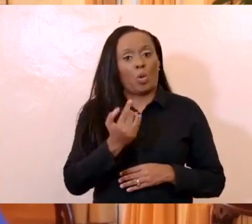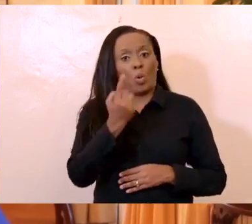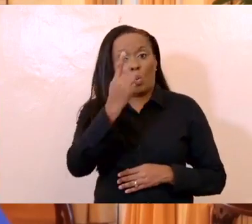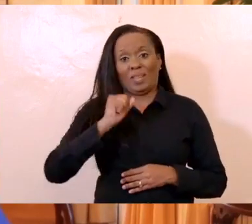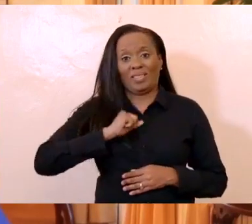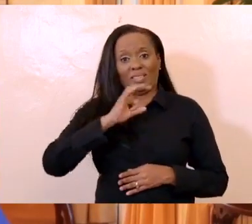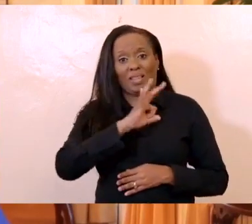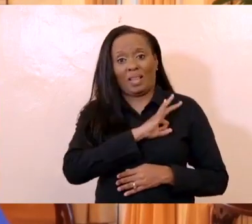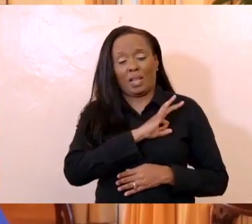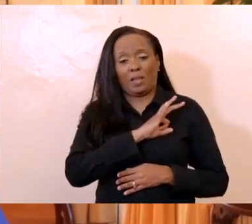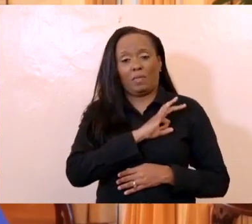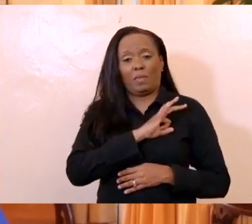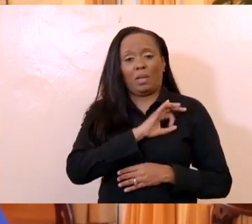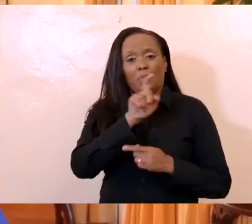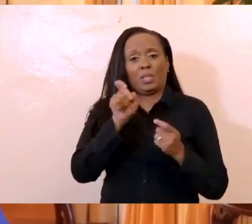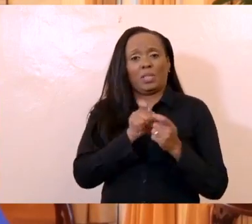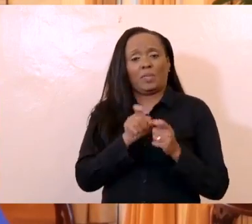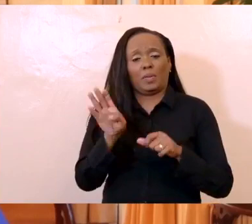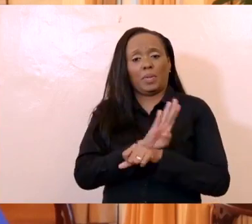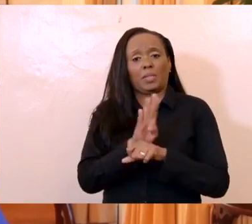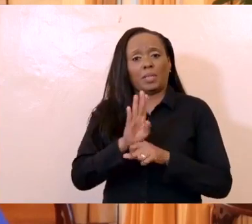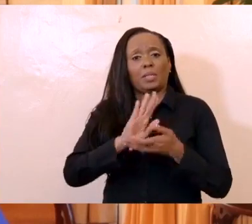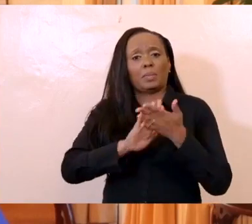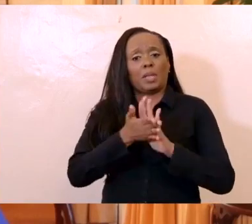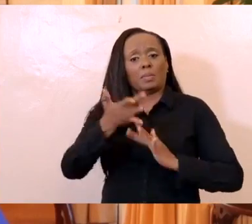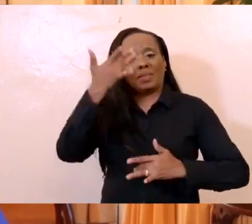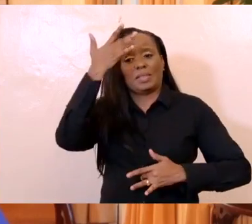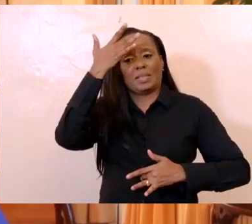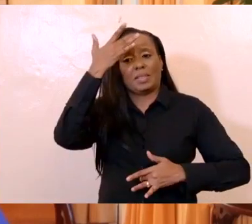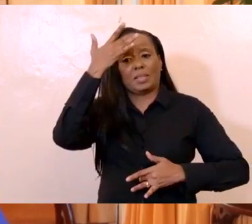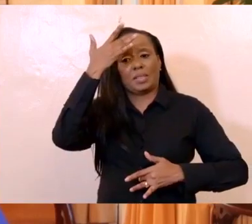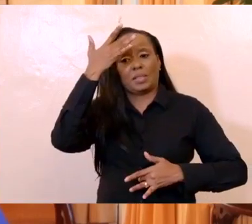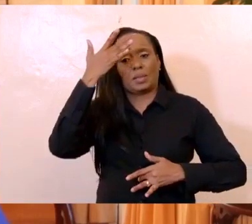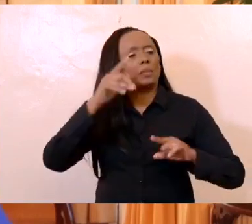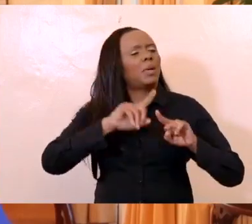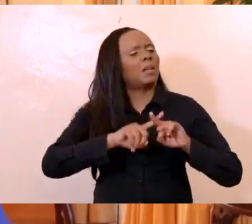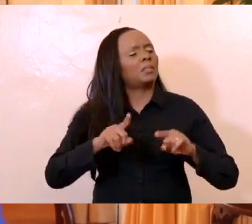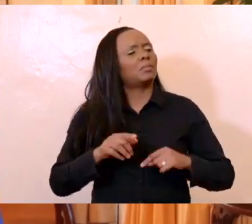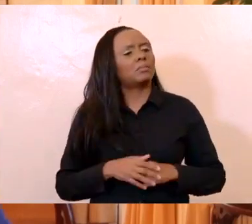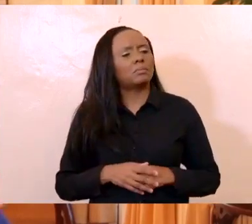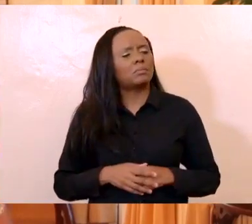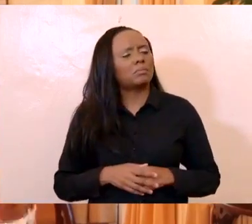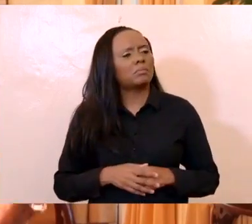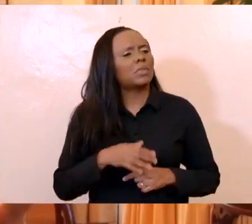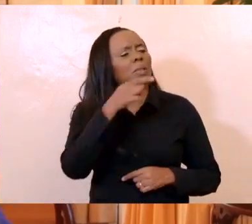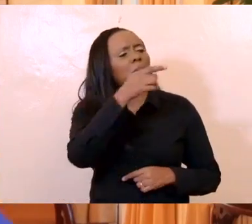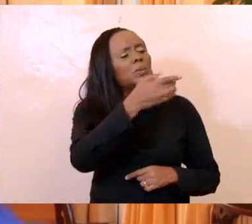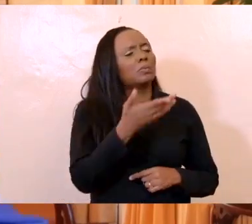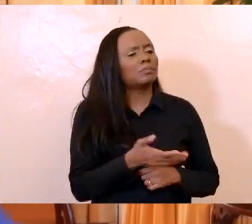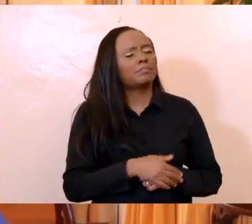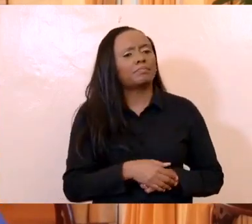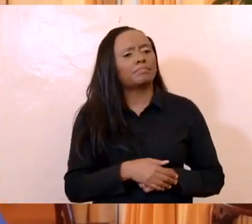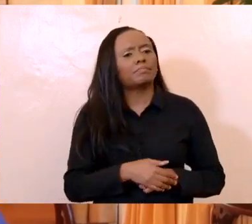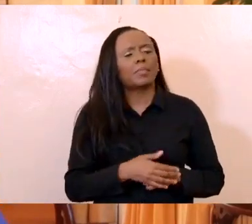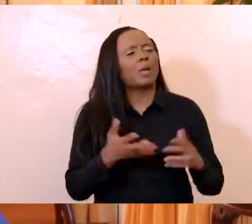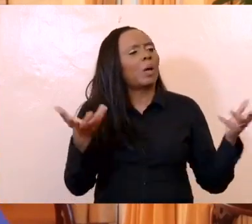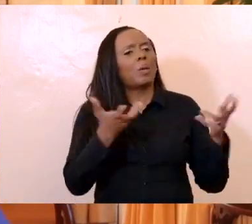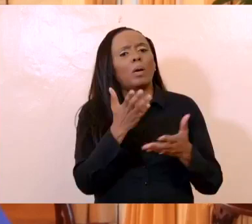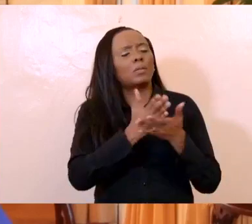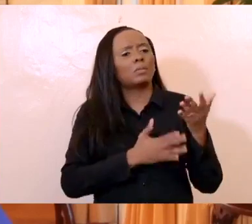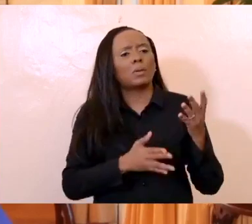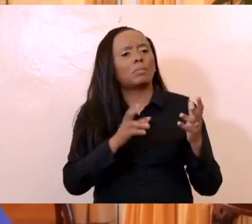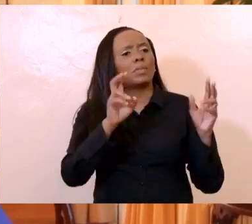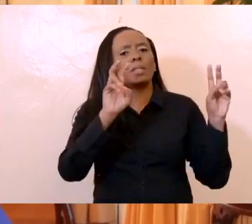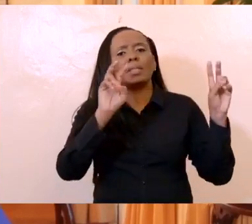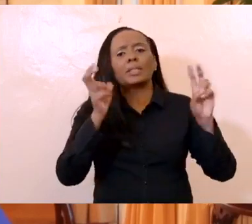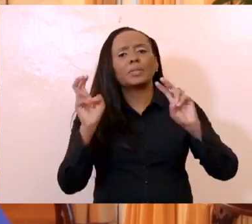ill, and therefore what I'd like you to guide the public on is exactly some of the issues that Dr.